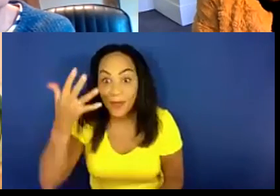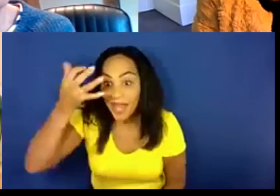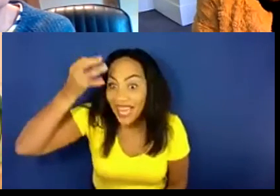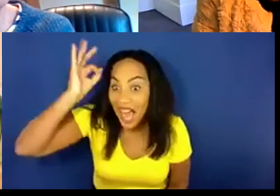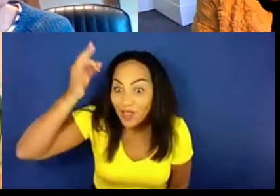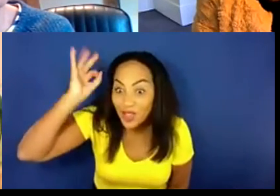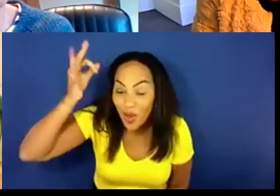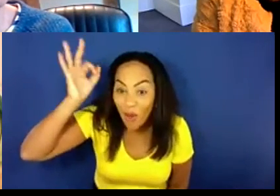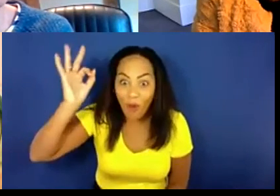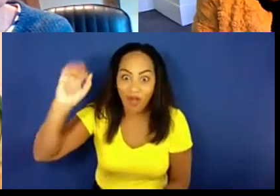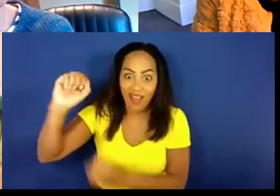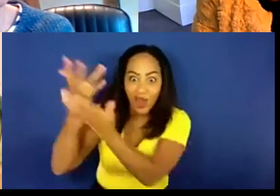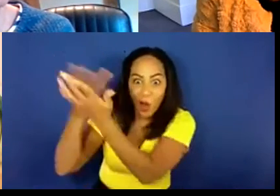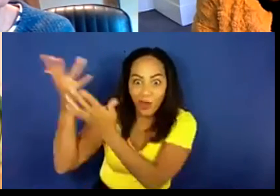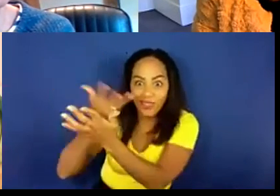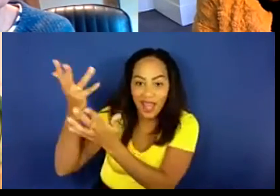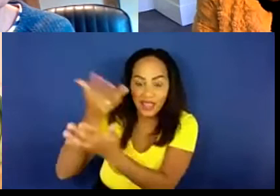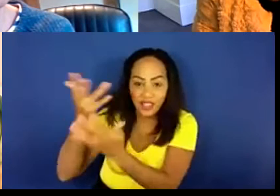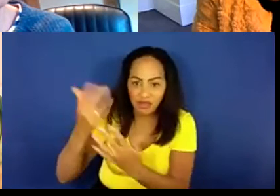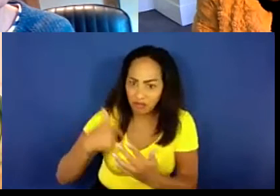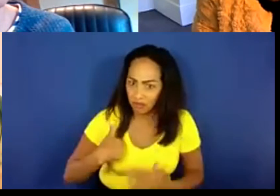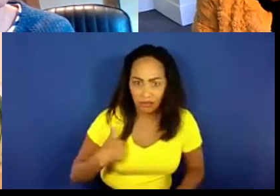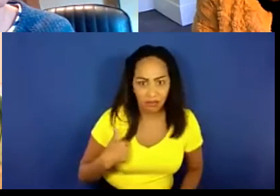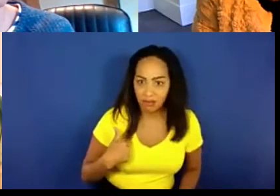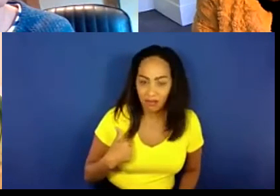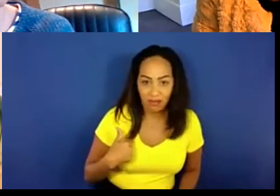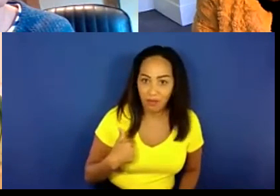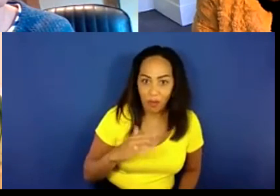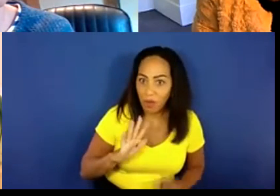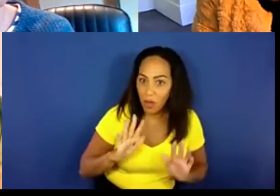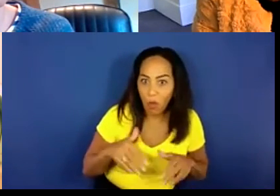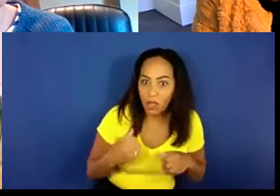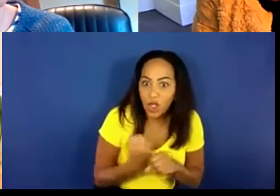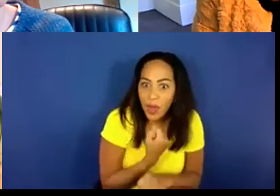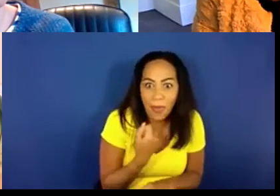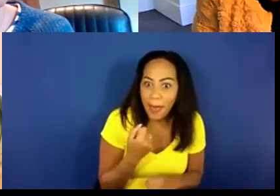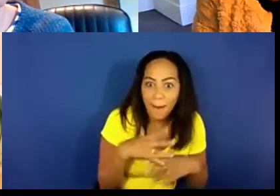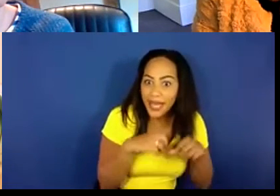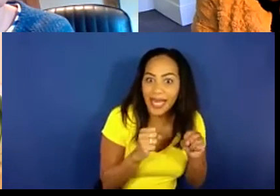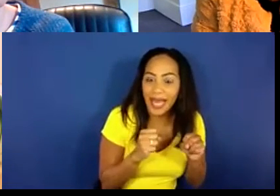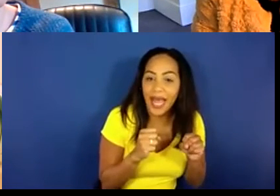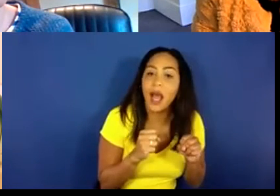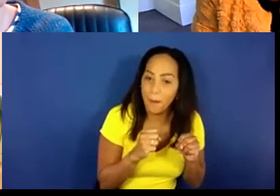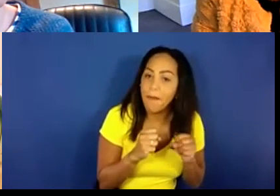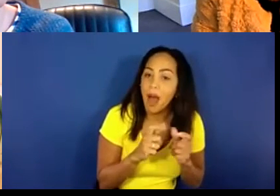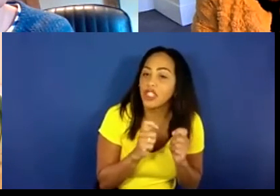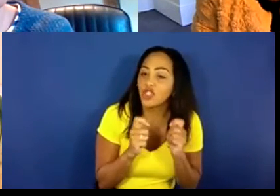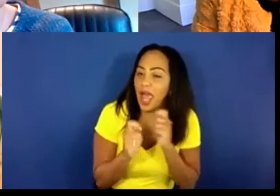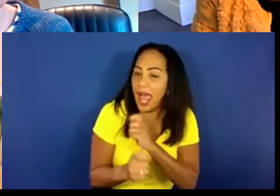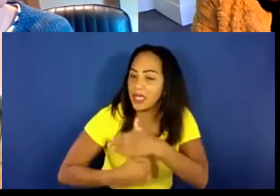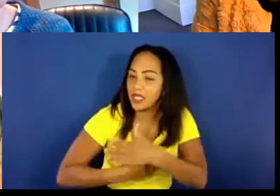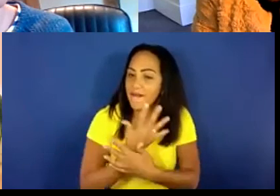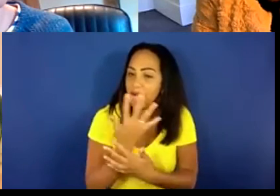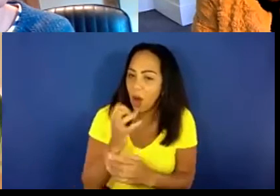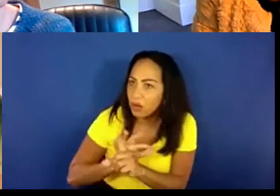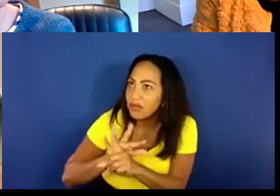and things that maybe we were doing right at the beginning. The way the partnership, like Alex has